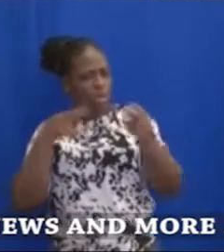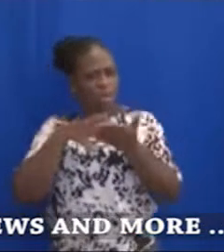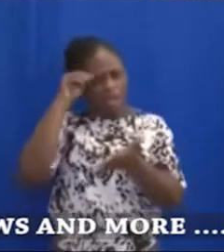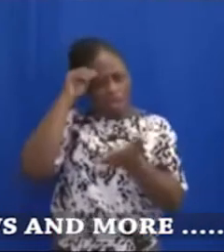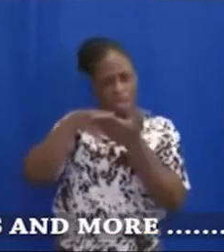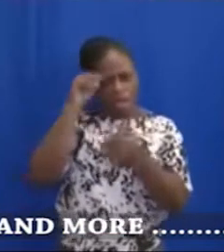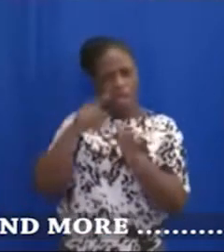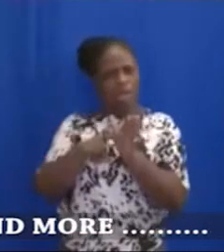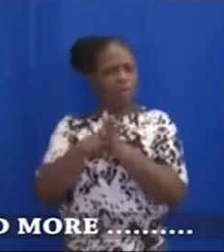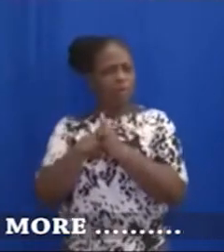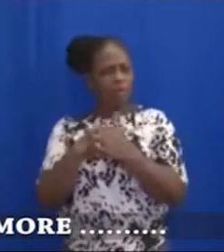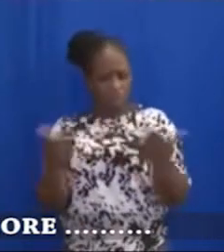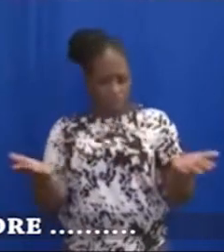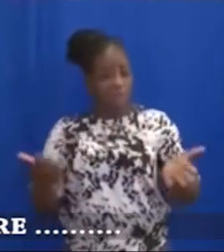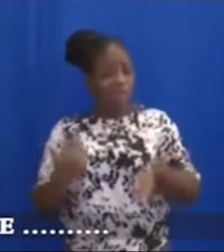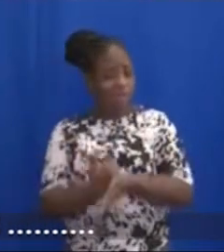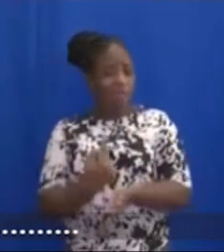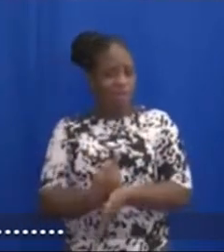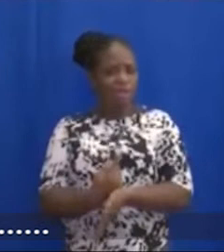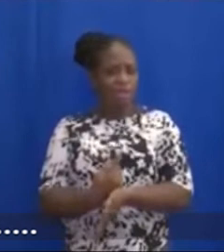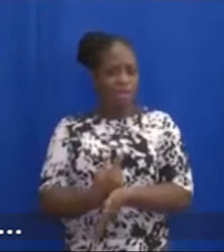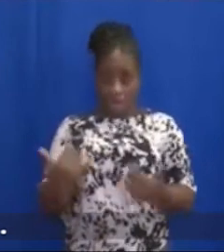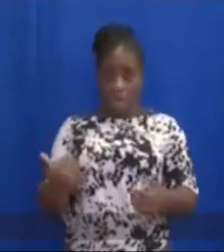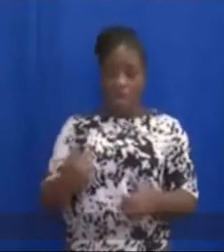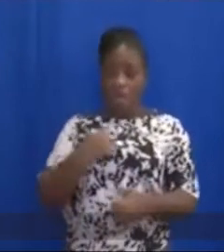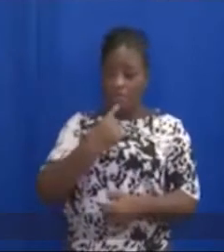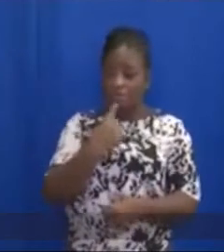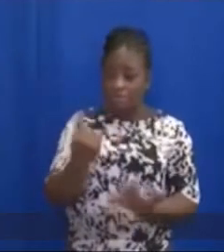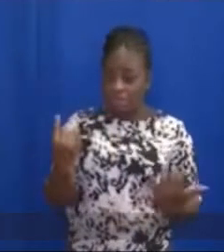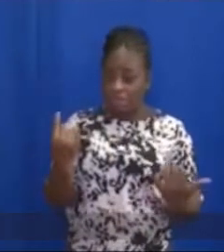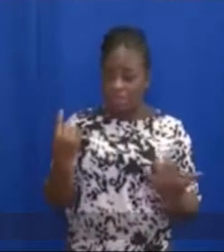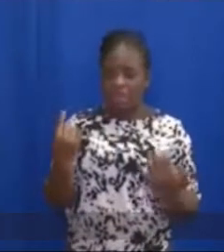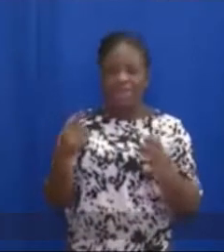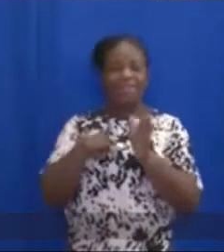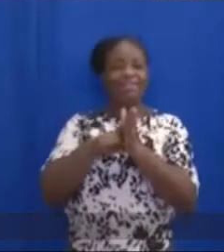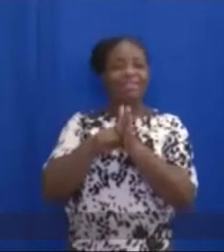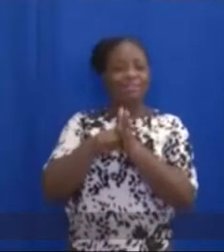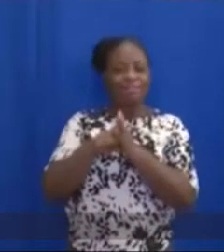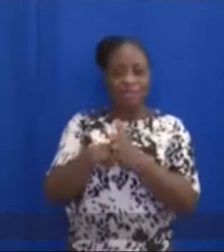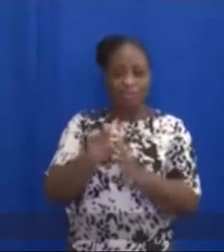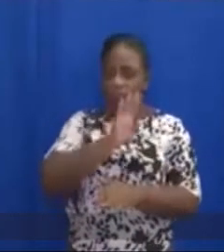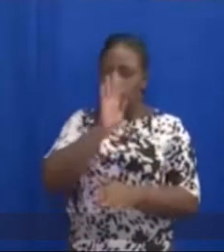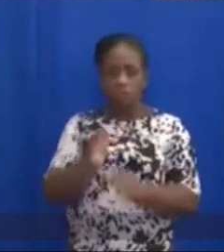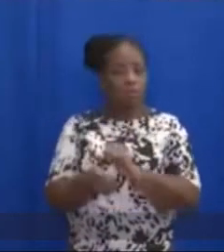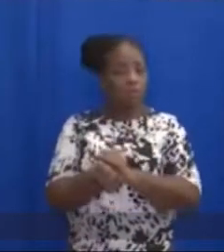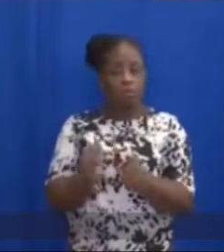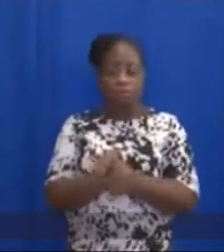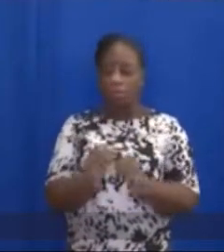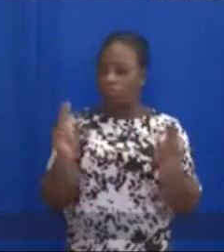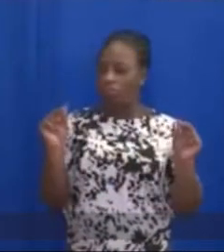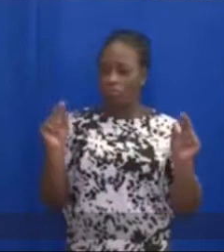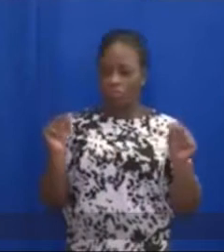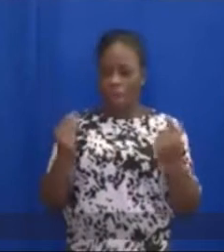Ghana, have established that the virus has not changed. Our observation,